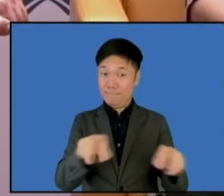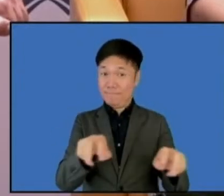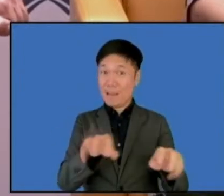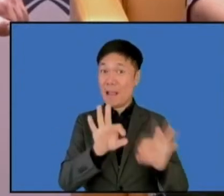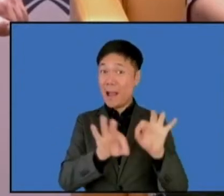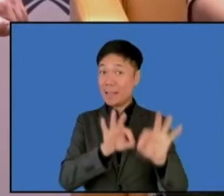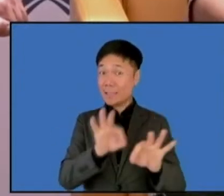grateful.